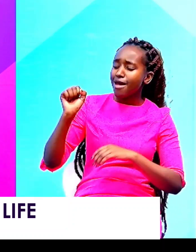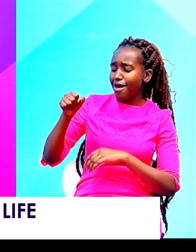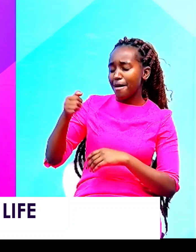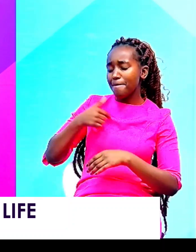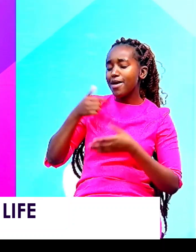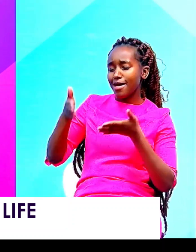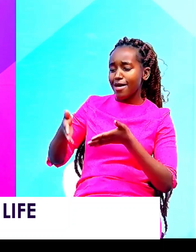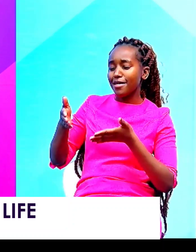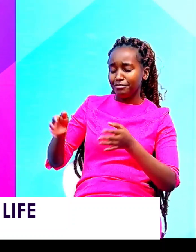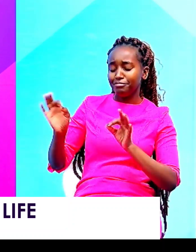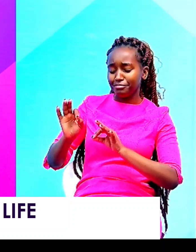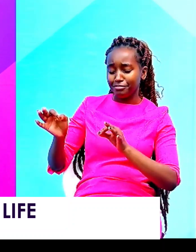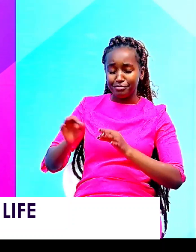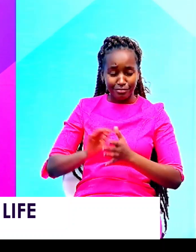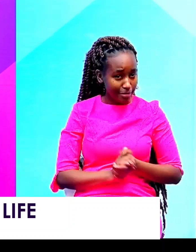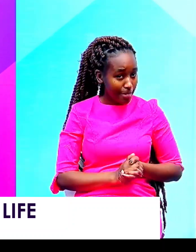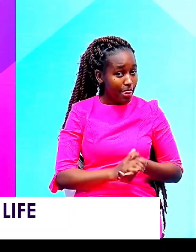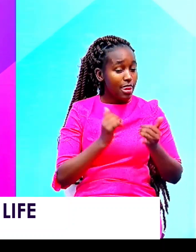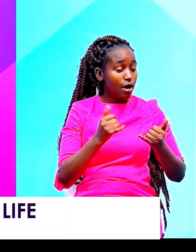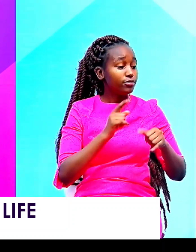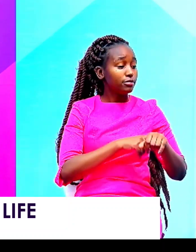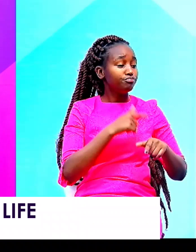Great, great. As we wind up,